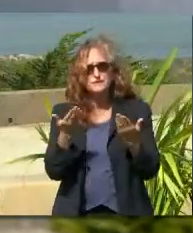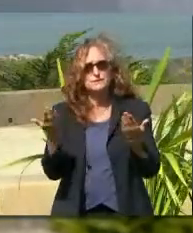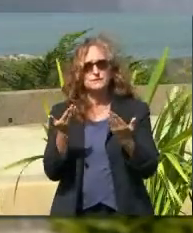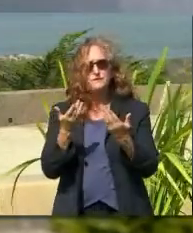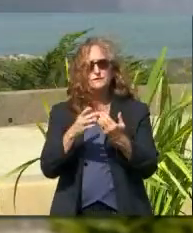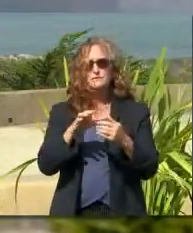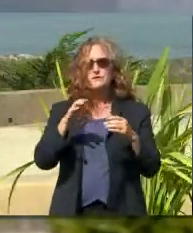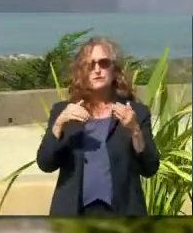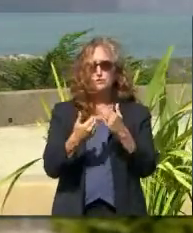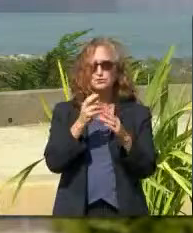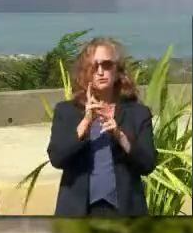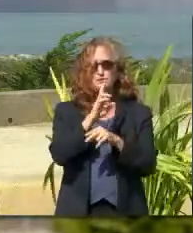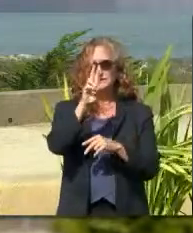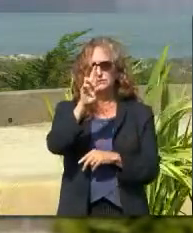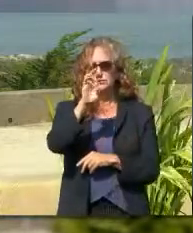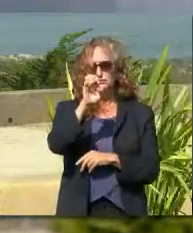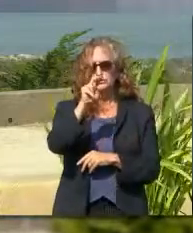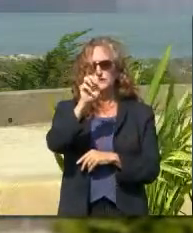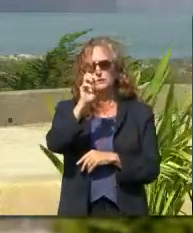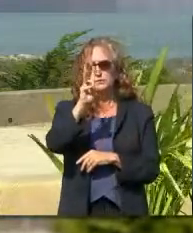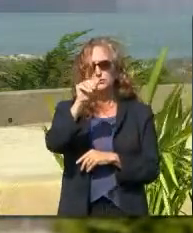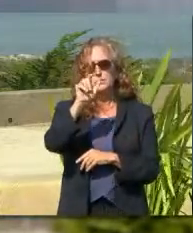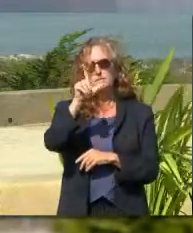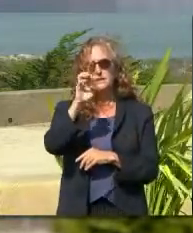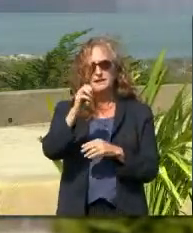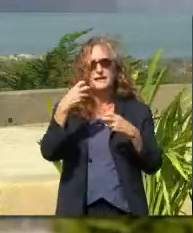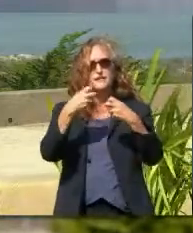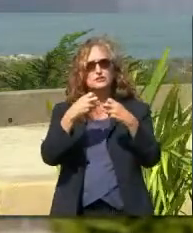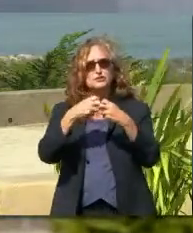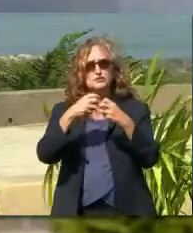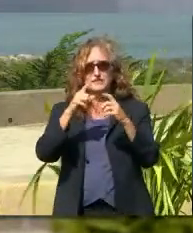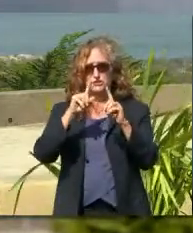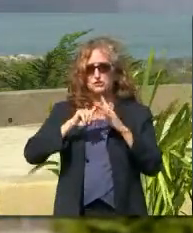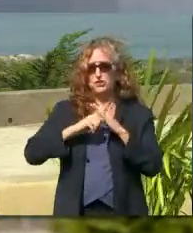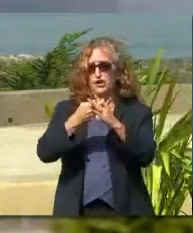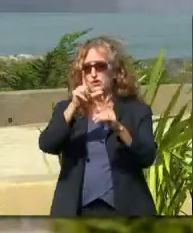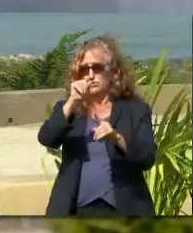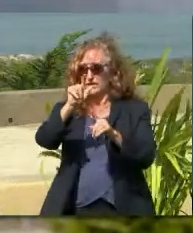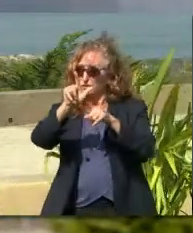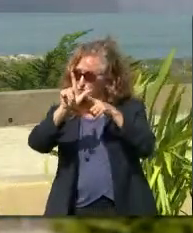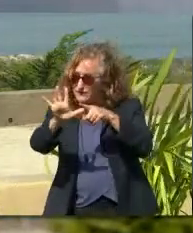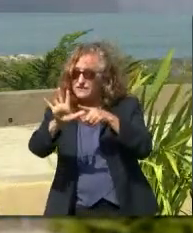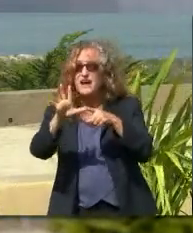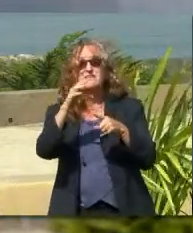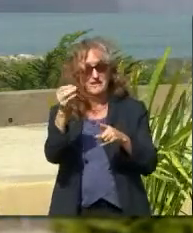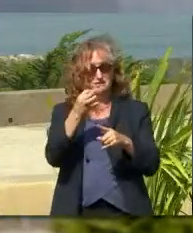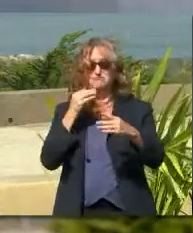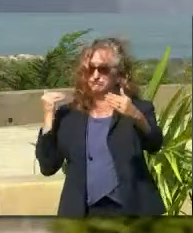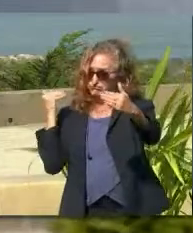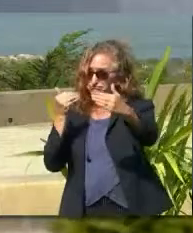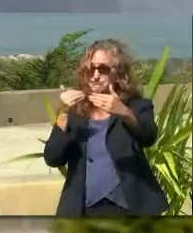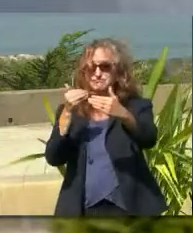use all renewable electricity by 2025, and we are well on our way to doing just that.